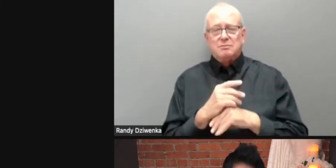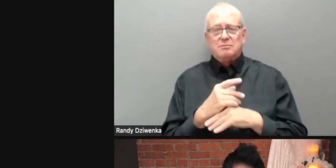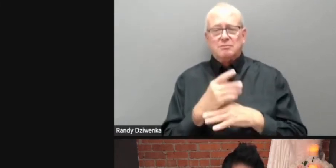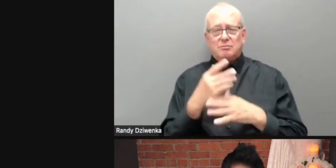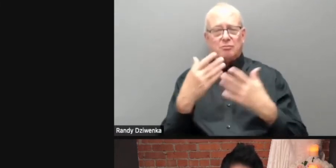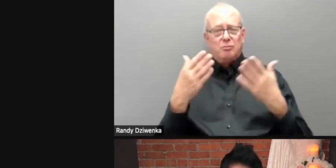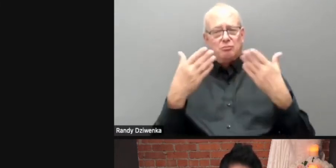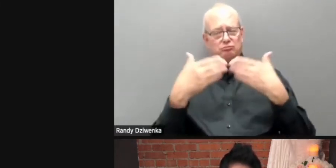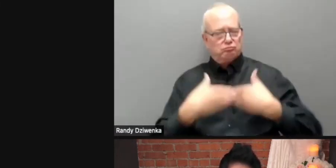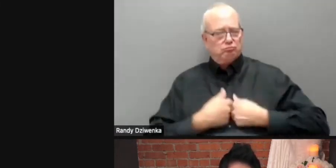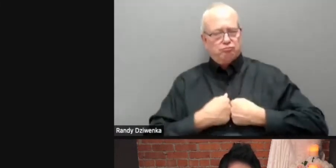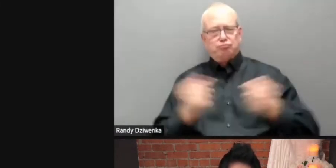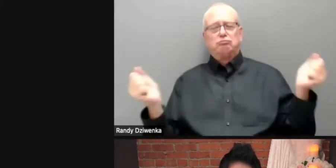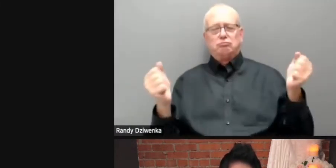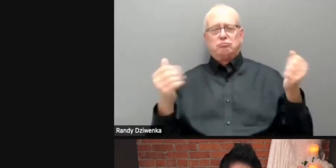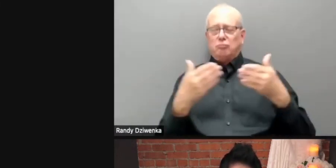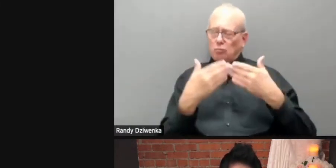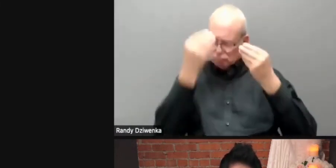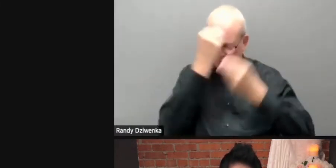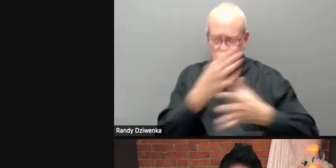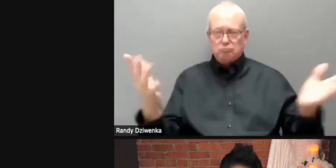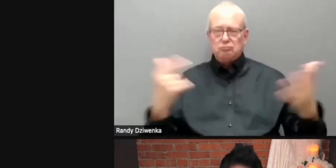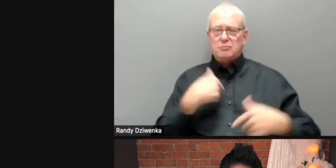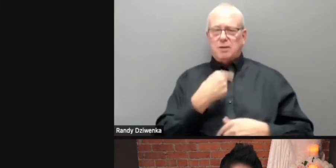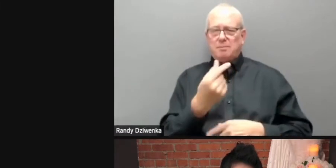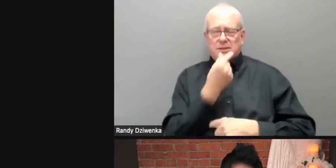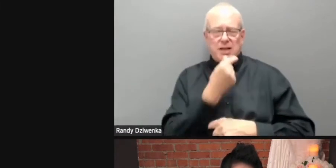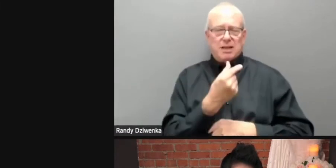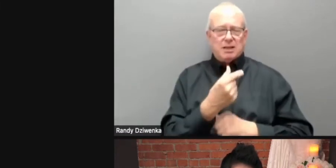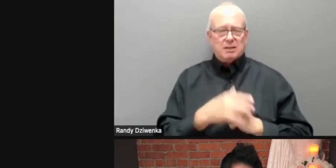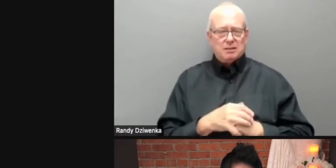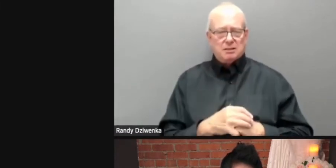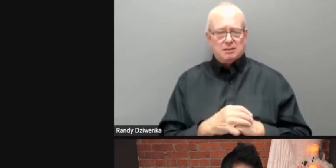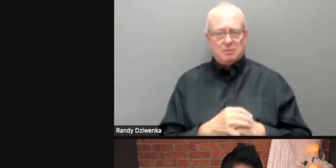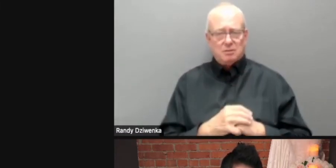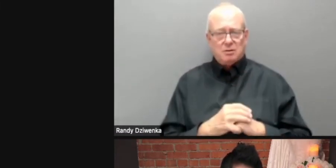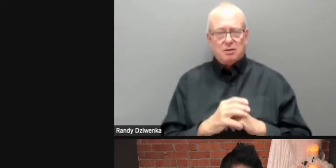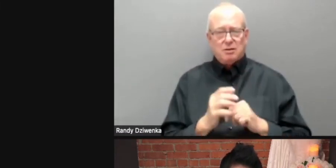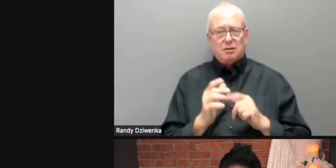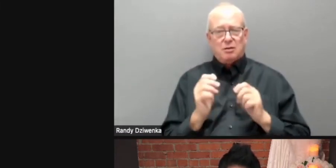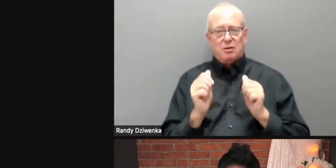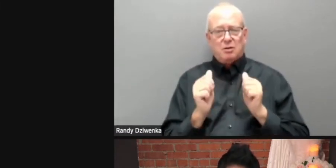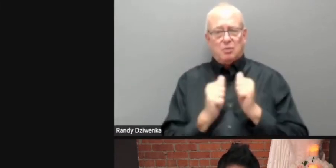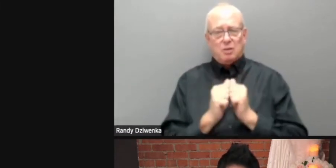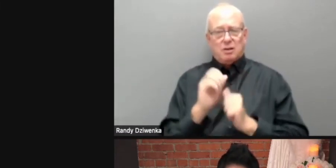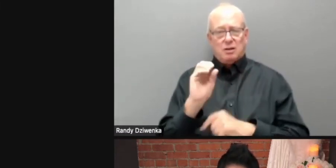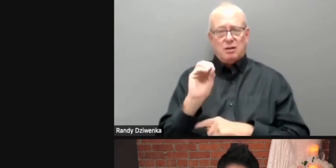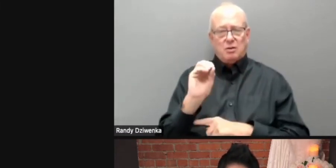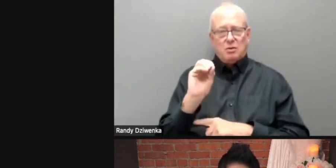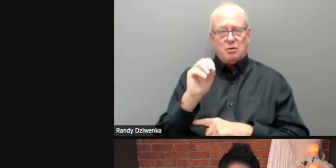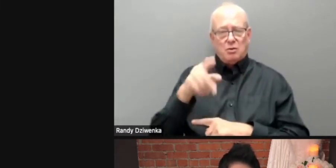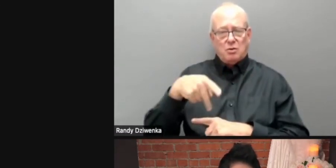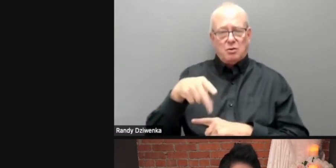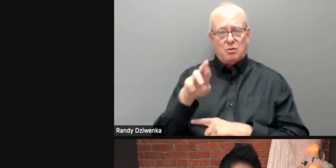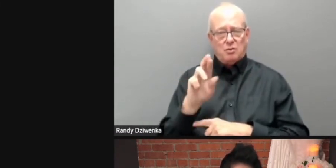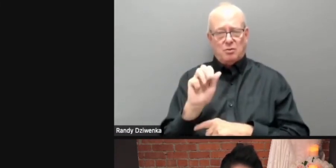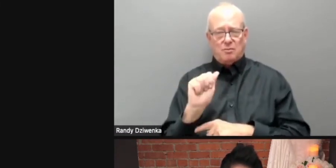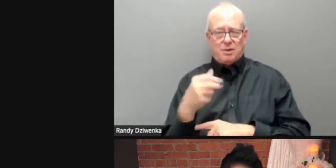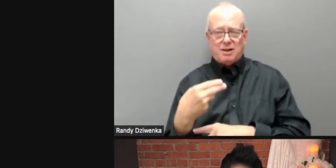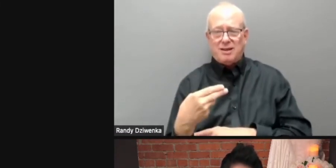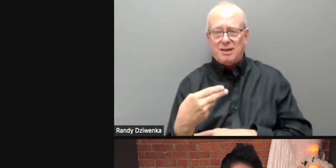on 3 occasions and has been featured twice on Keeping Up with the Kardashians. He